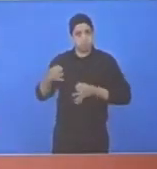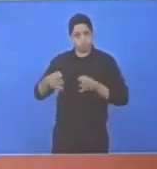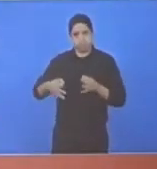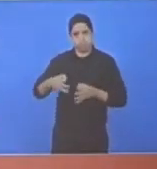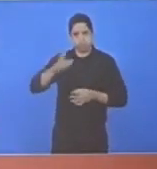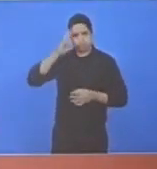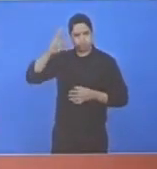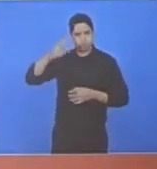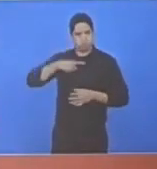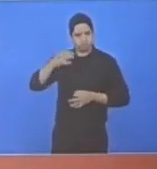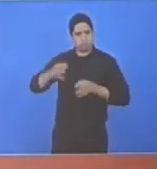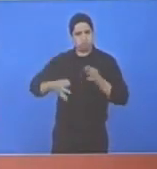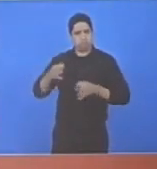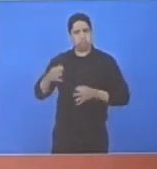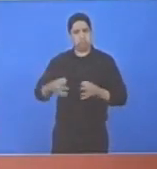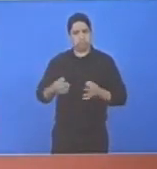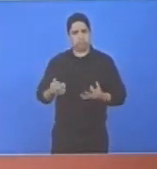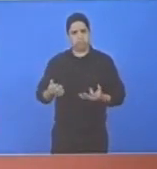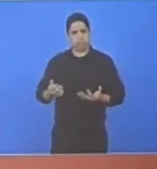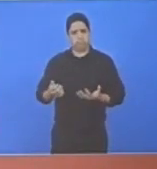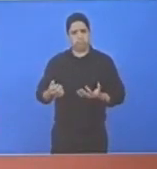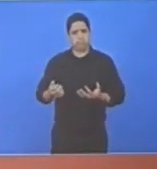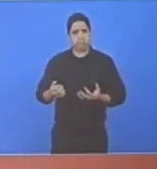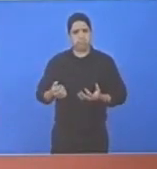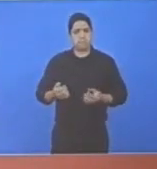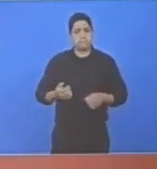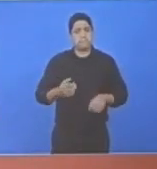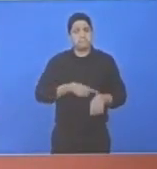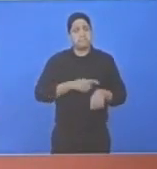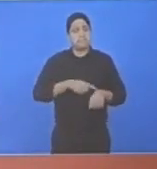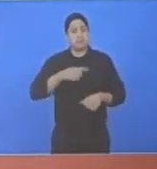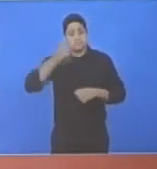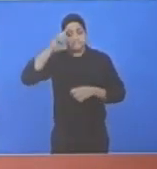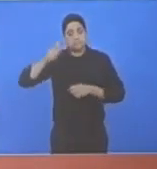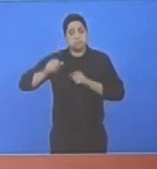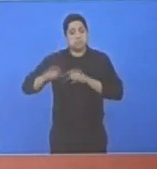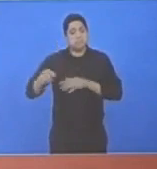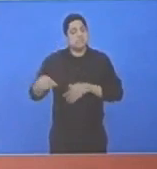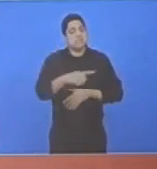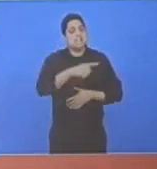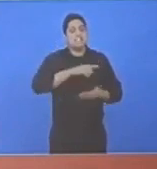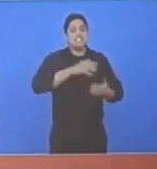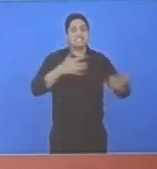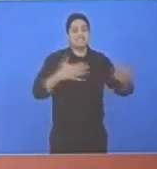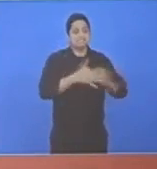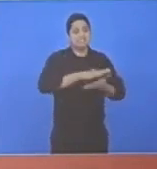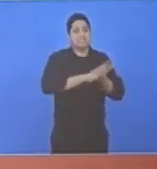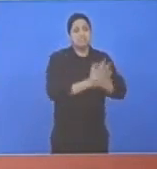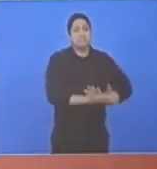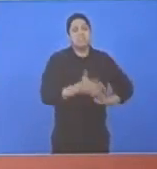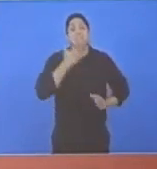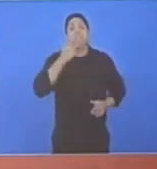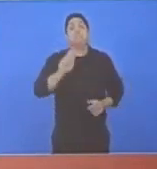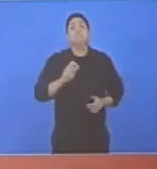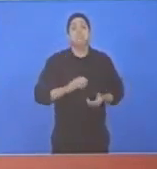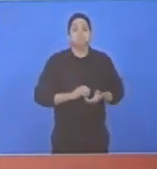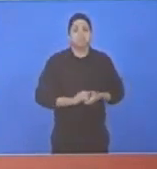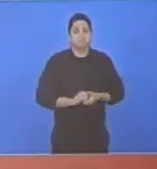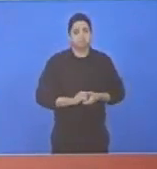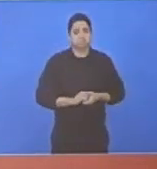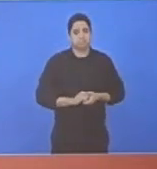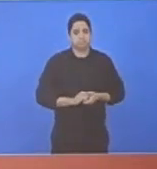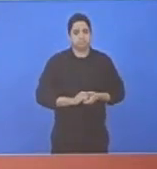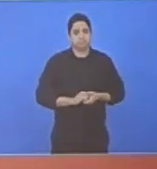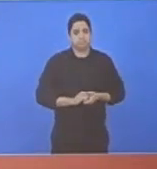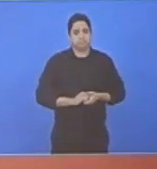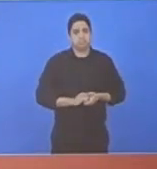its purpose, so he will destroy it. So send the armies to destroy the city. What God is